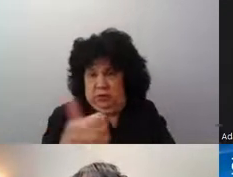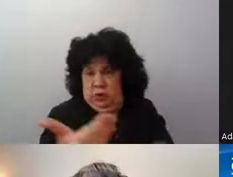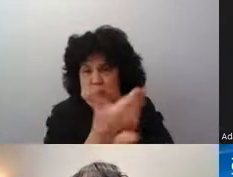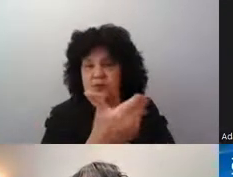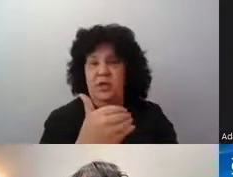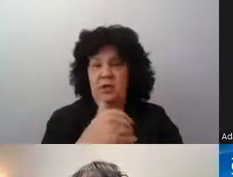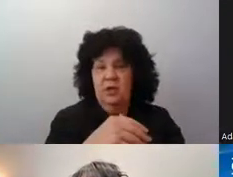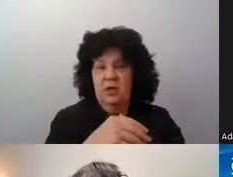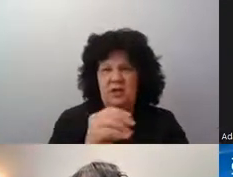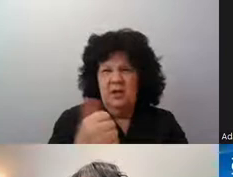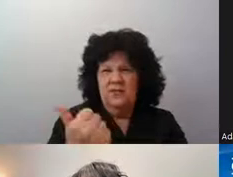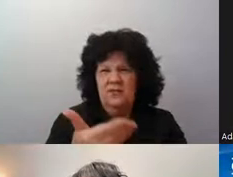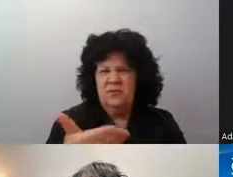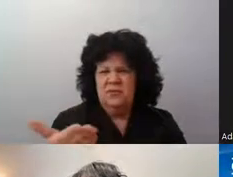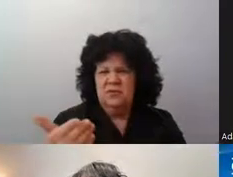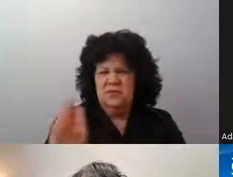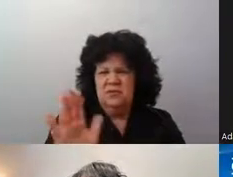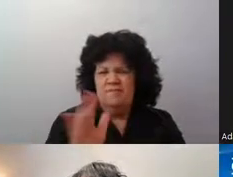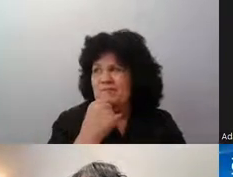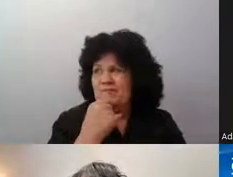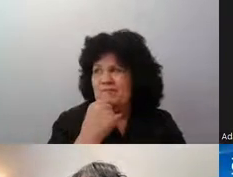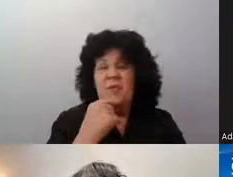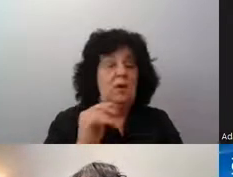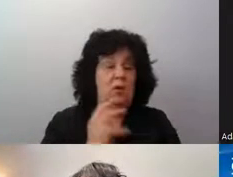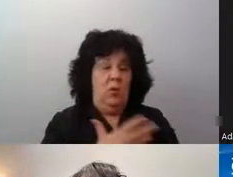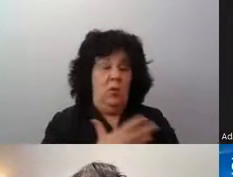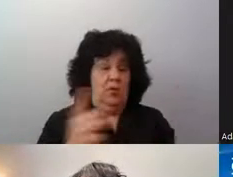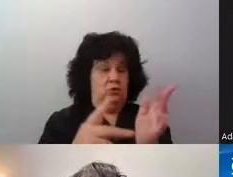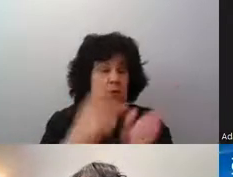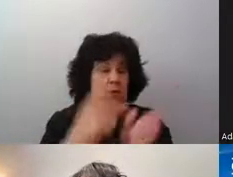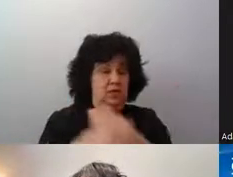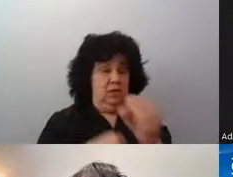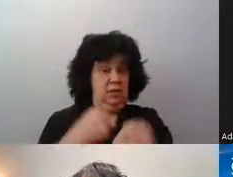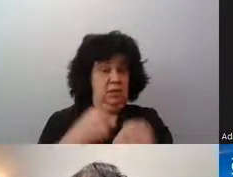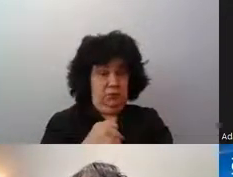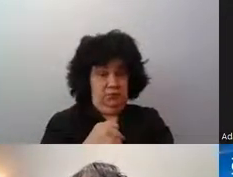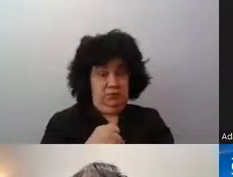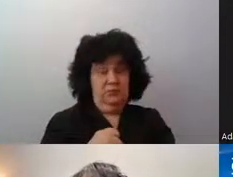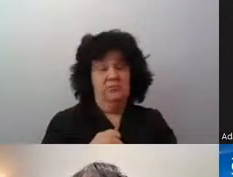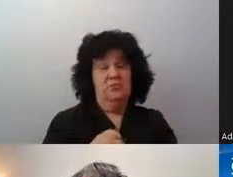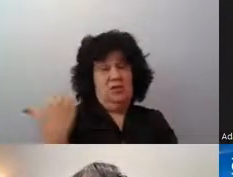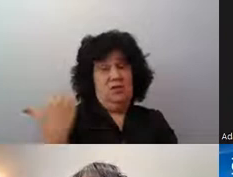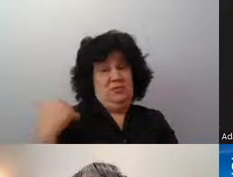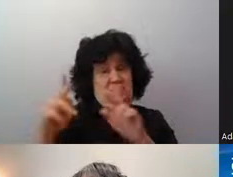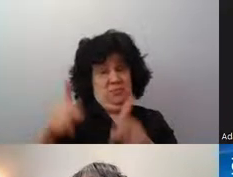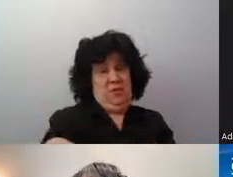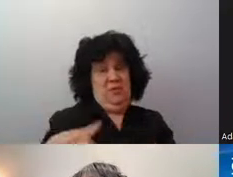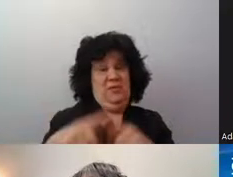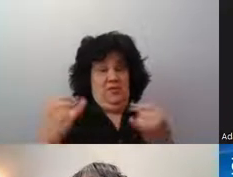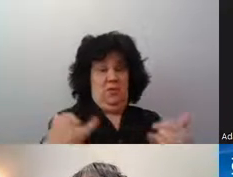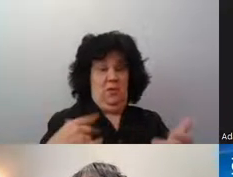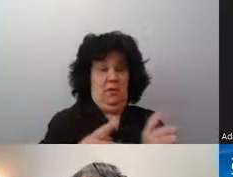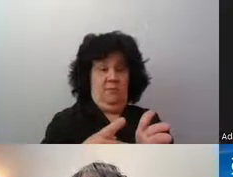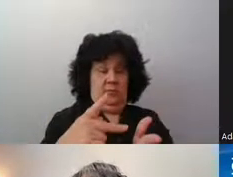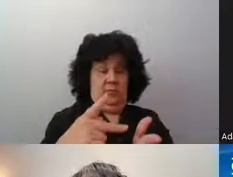let's see, what else is important? We meet twice a year, in used to be in person. Now we meet twice a year as whole